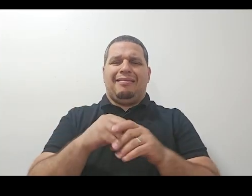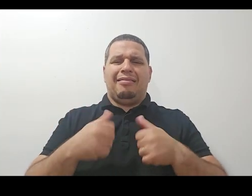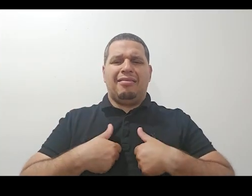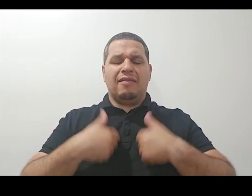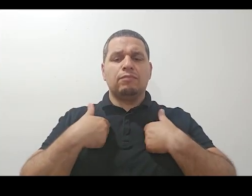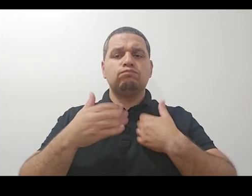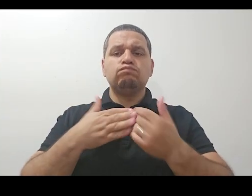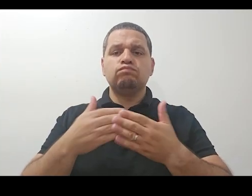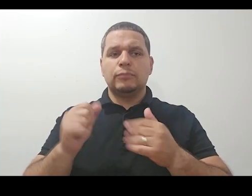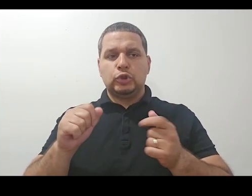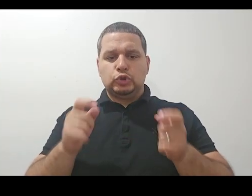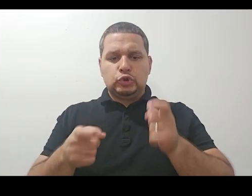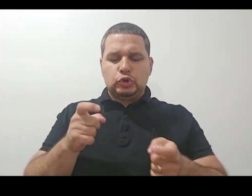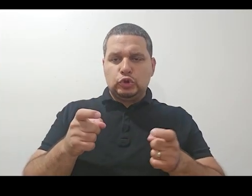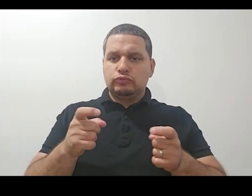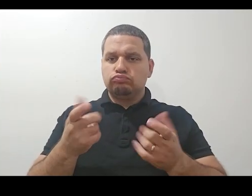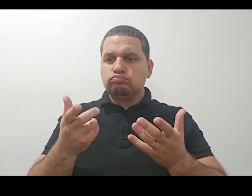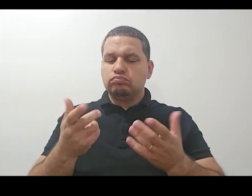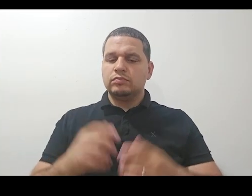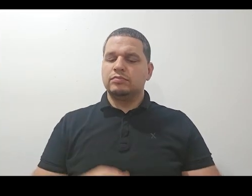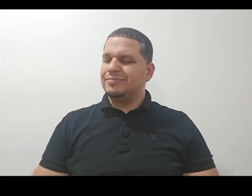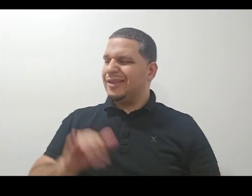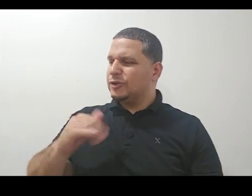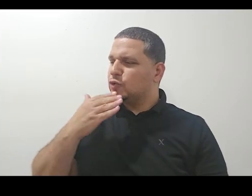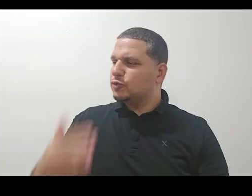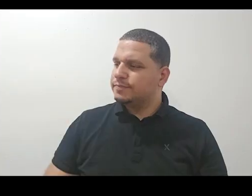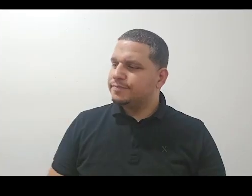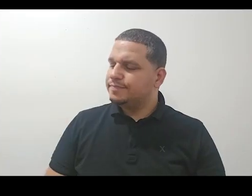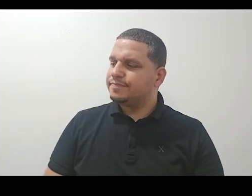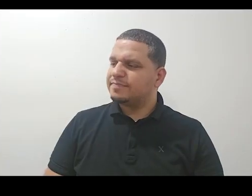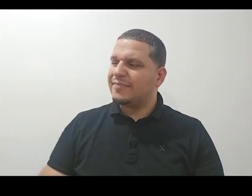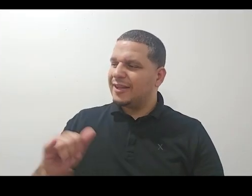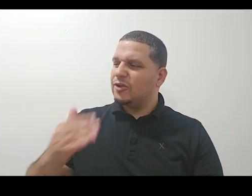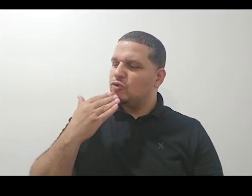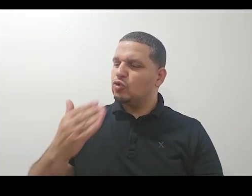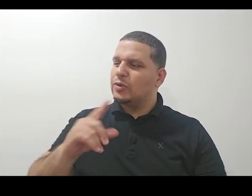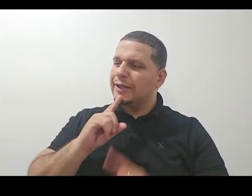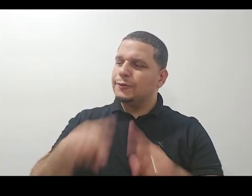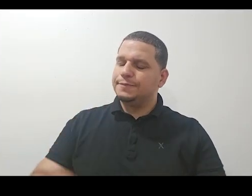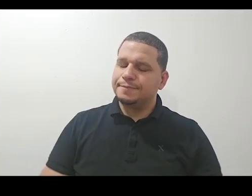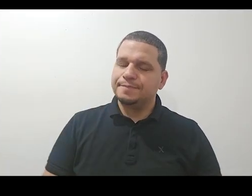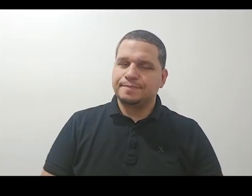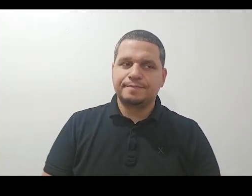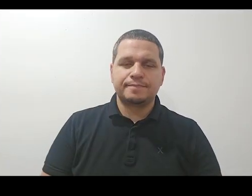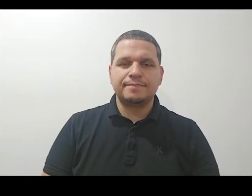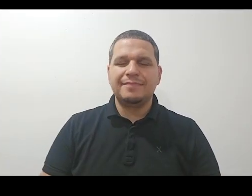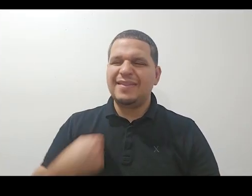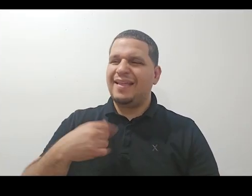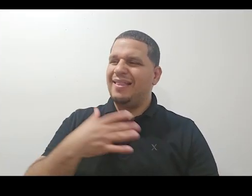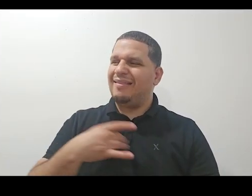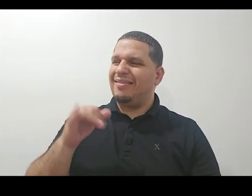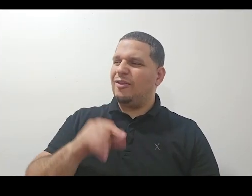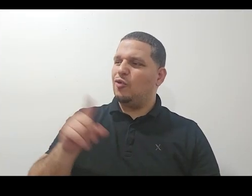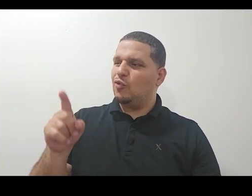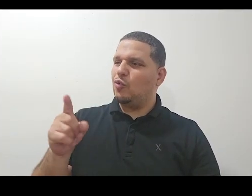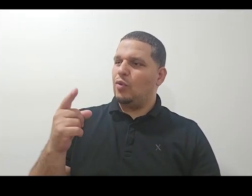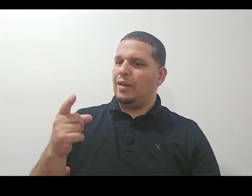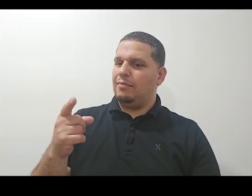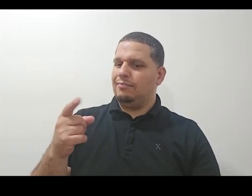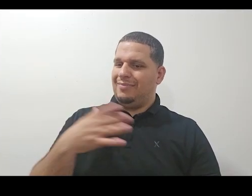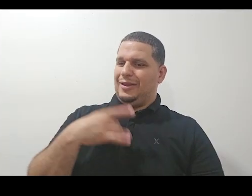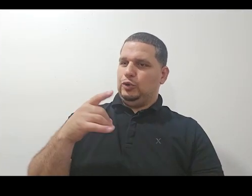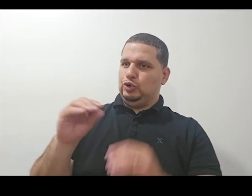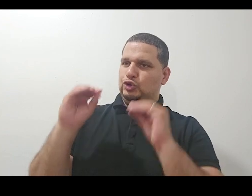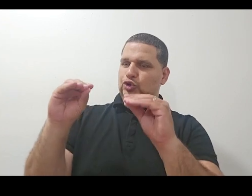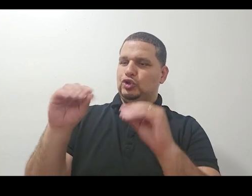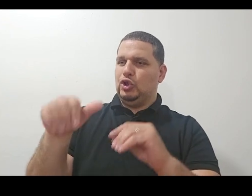with adjustments that need to be made. That's good. That's good. That's nice. I like how you like to teach